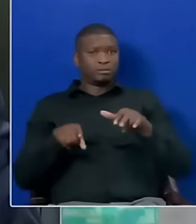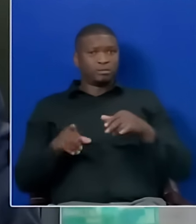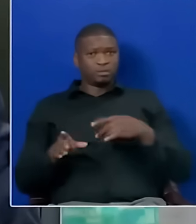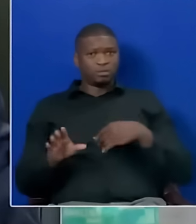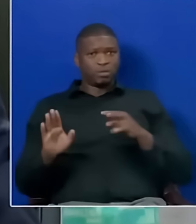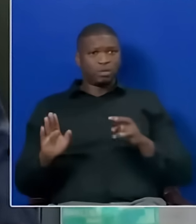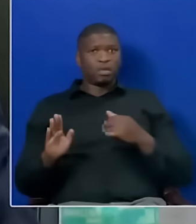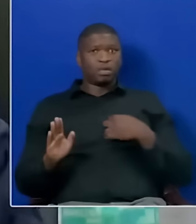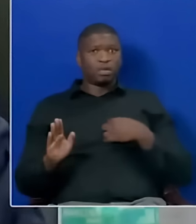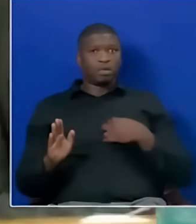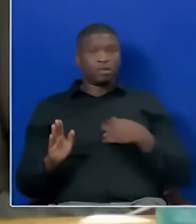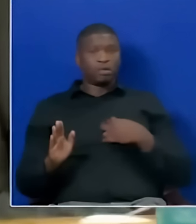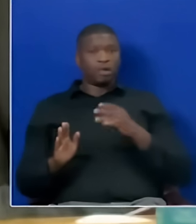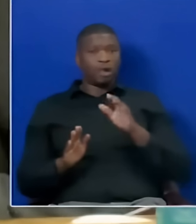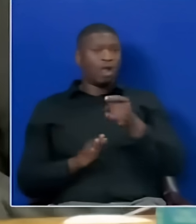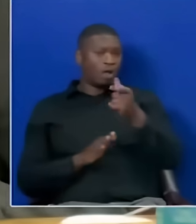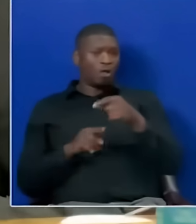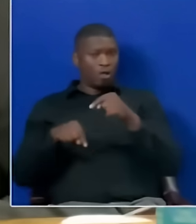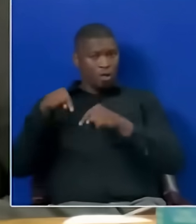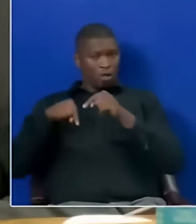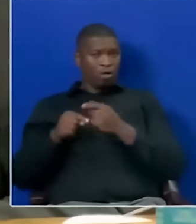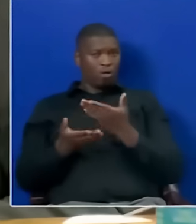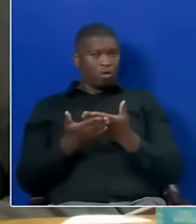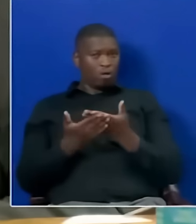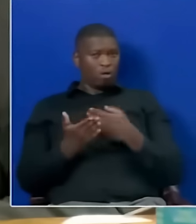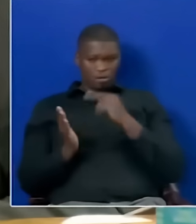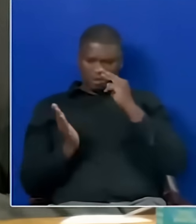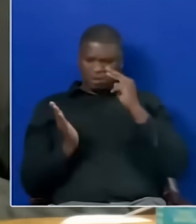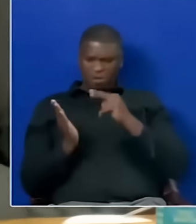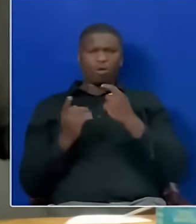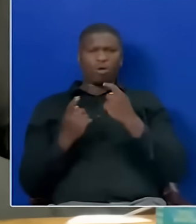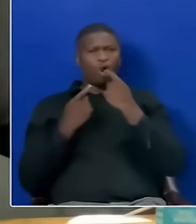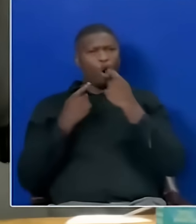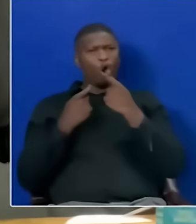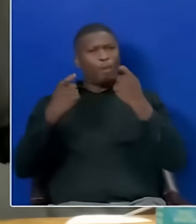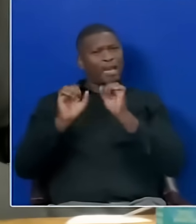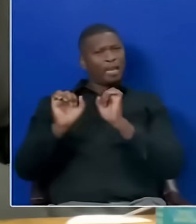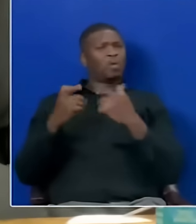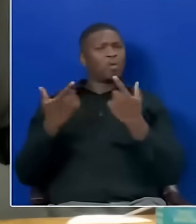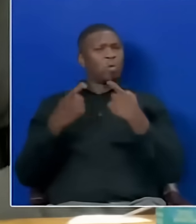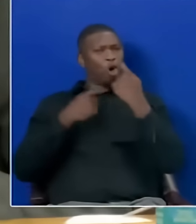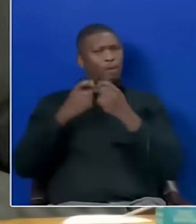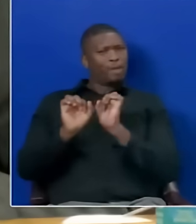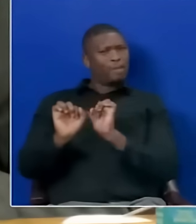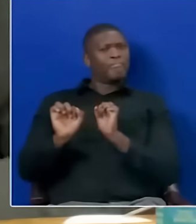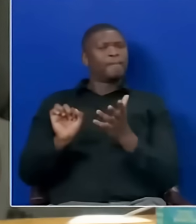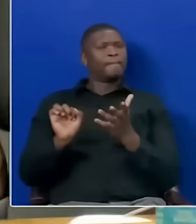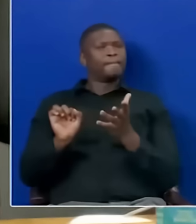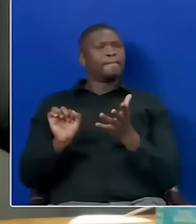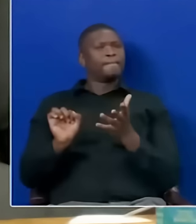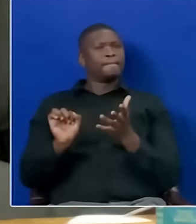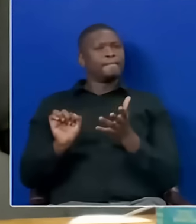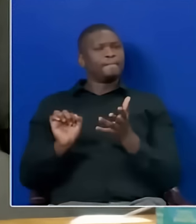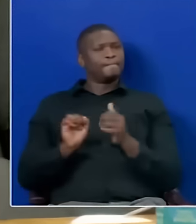Can I take you back, Brigadier? It seems that their complaints were you've raised